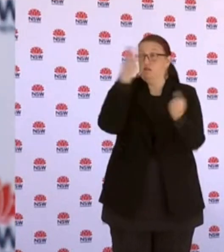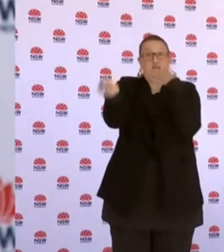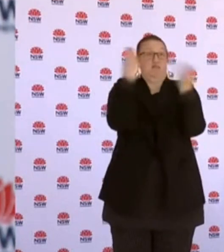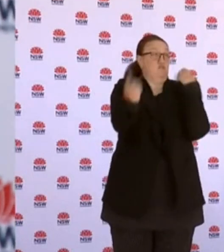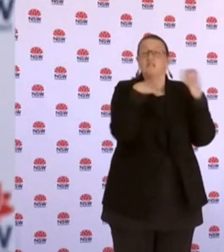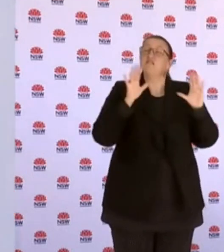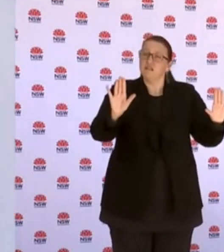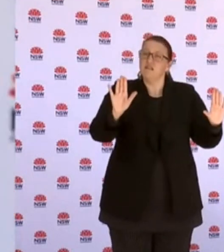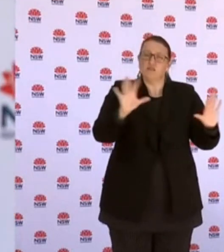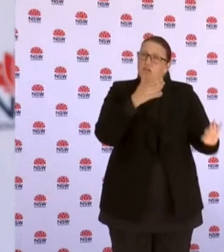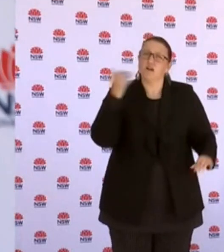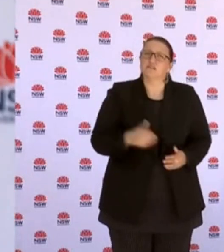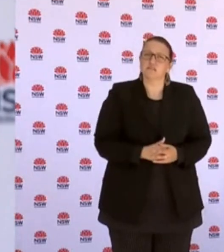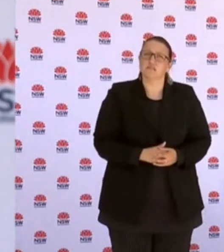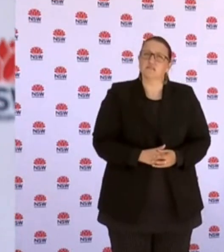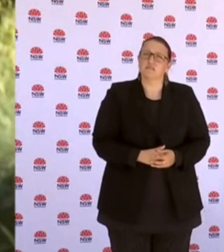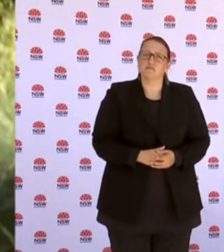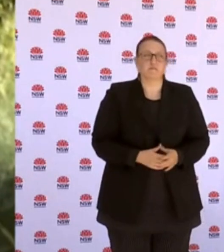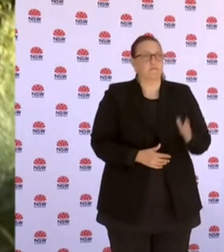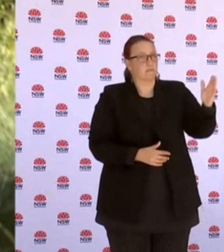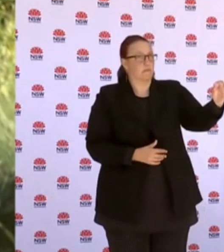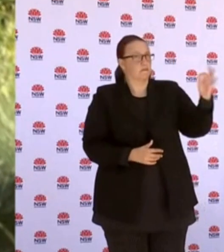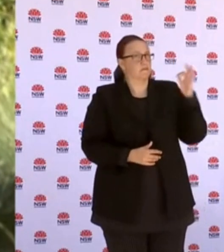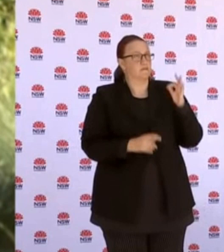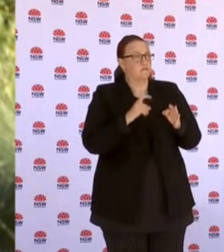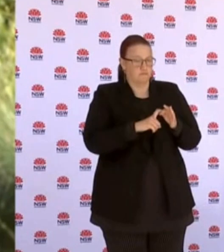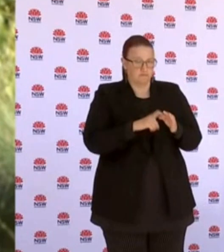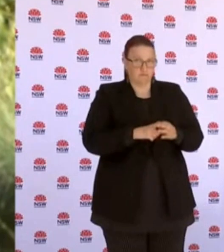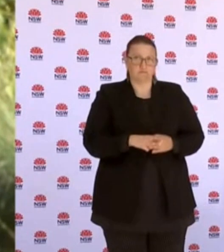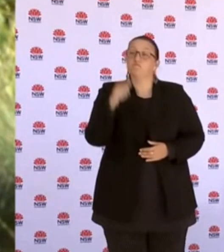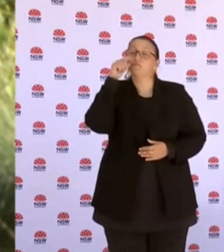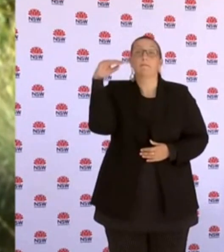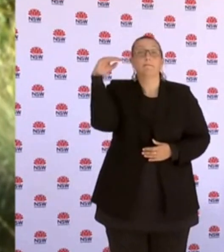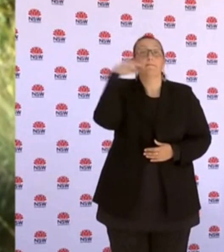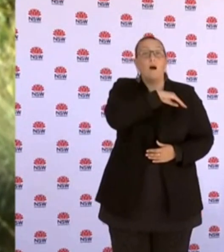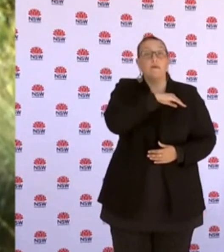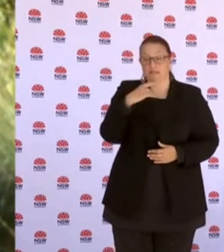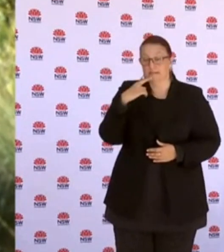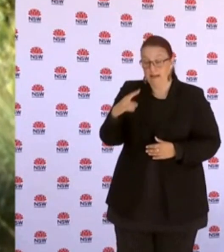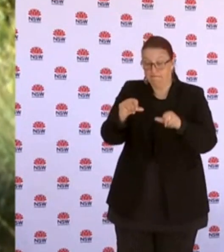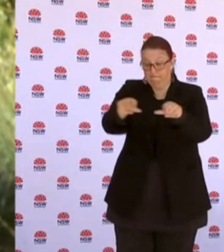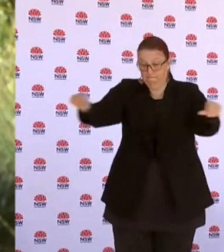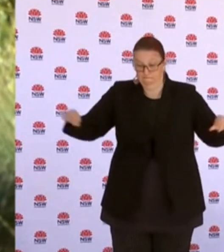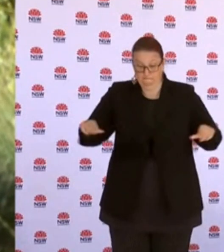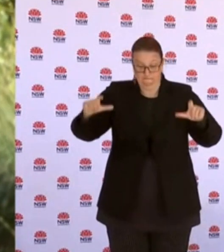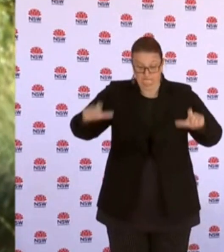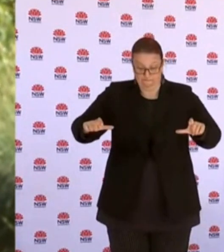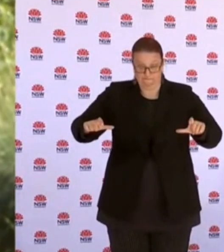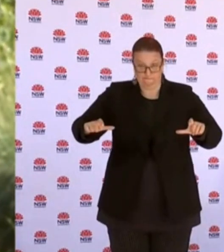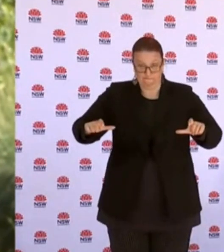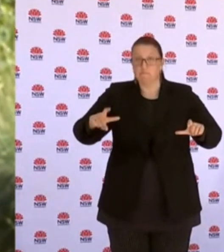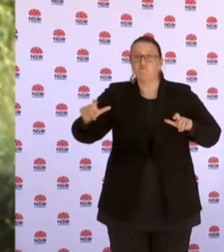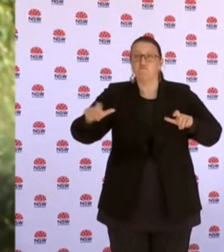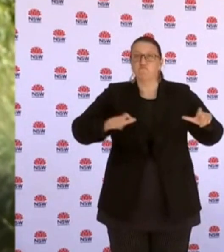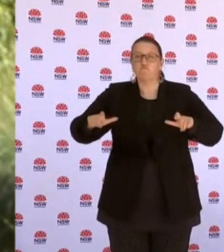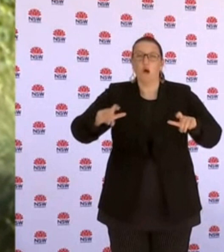can I say? Thank you. Can Sydney adopt a so-called ring of steel around the city where there's a stricter police presence on highways,